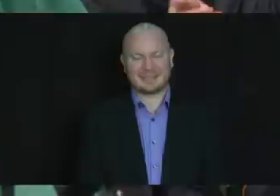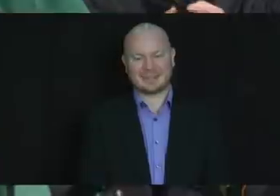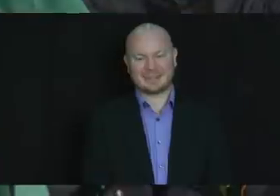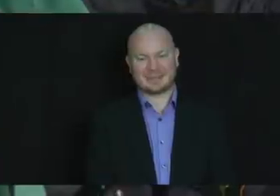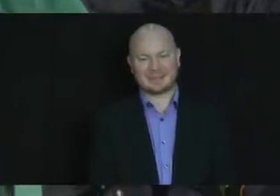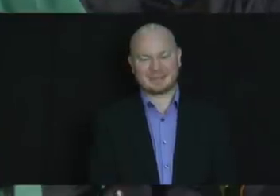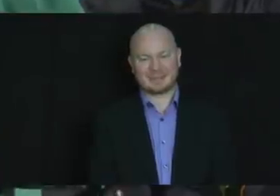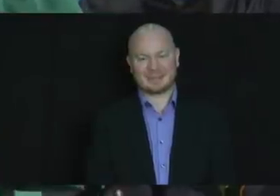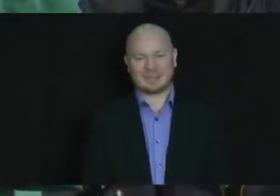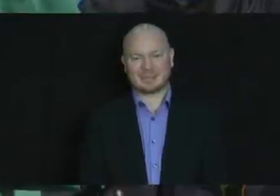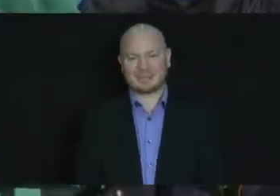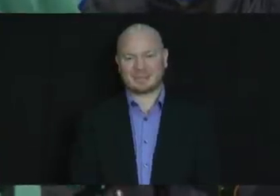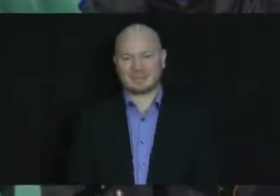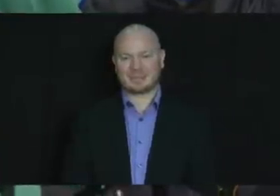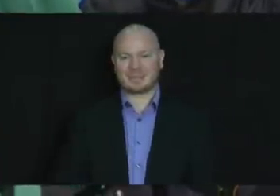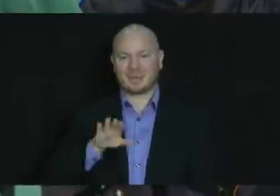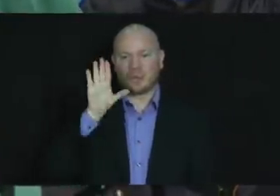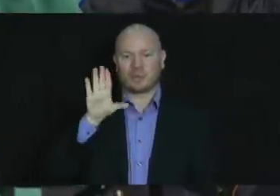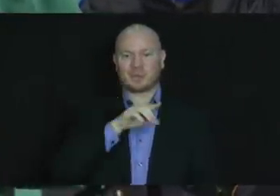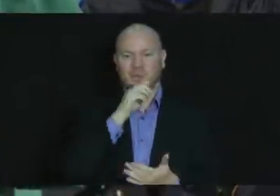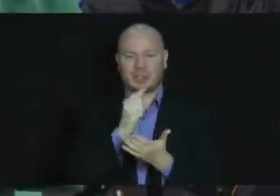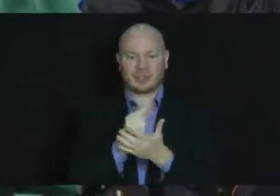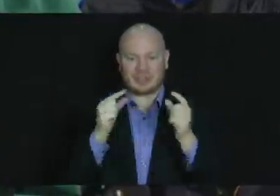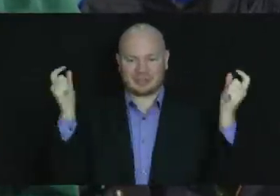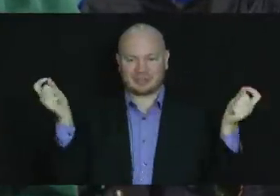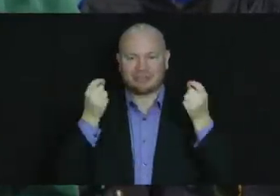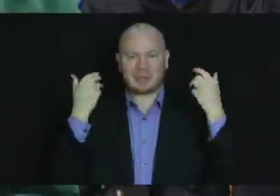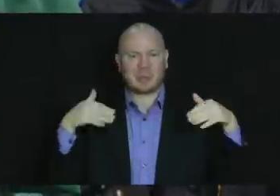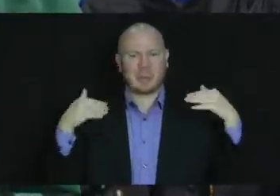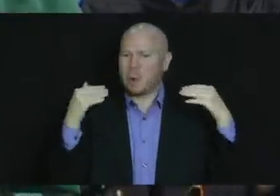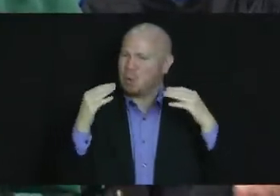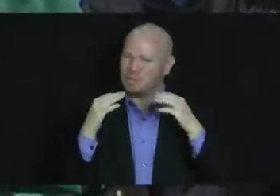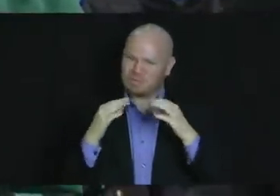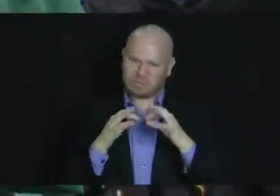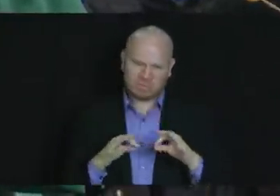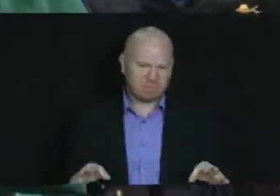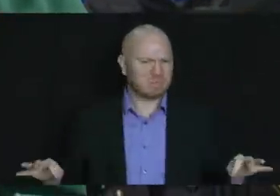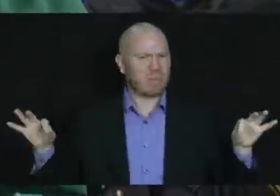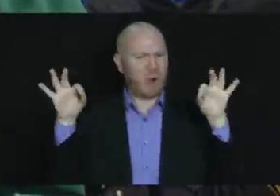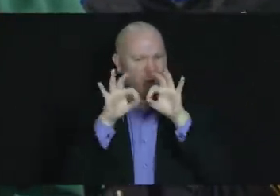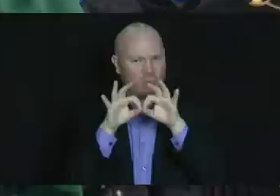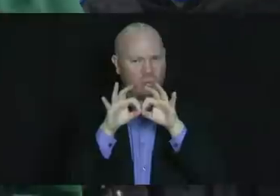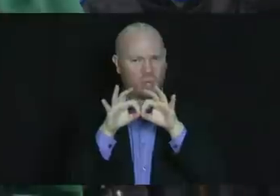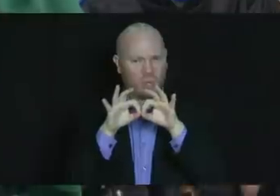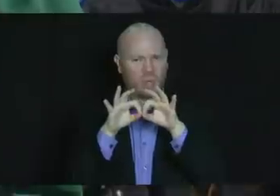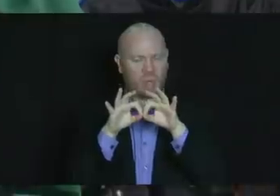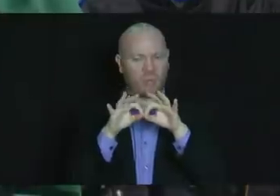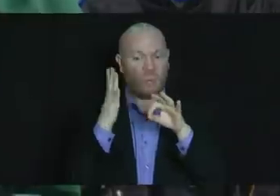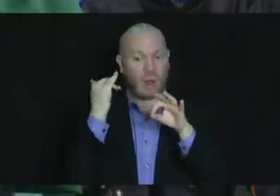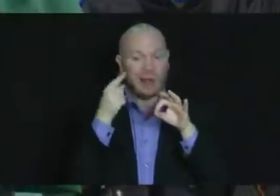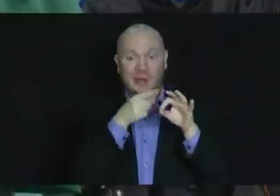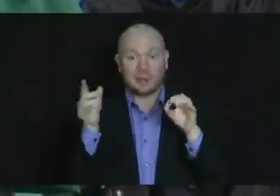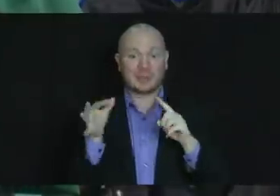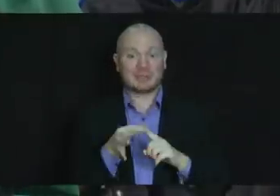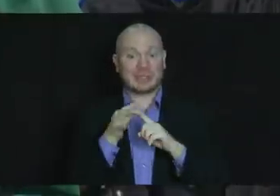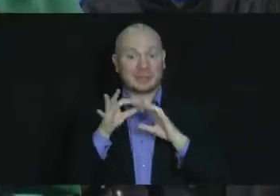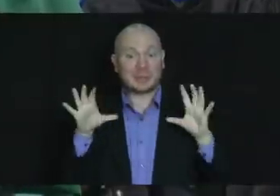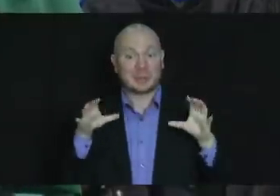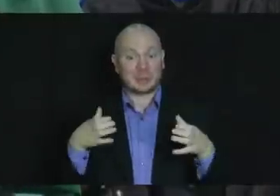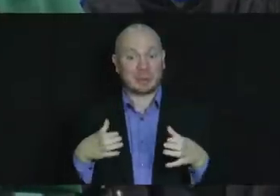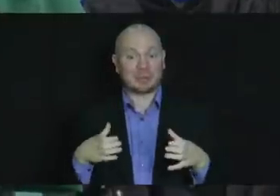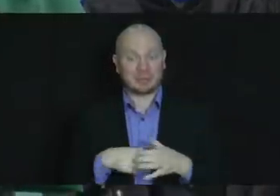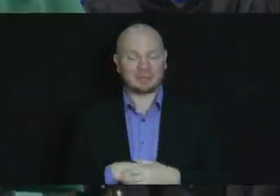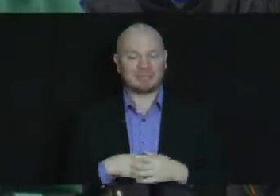Your commencement today is especially momentous because you are a very special cohort. Over the past